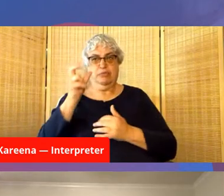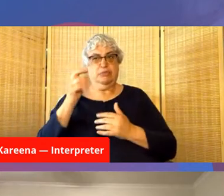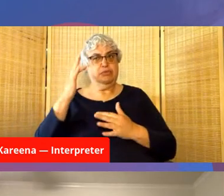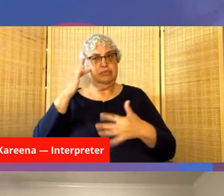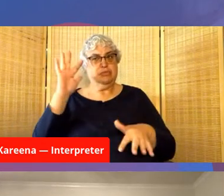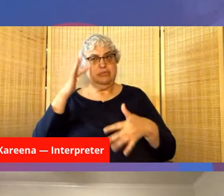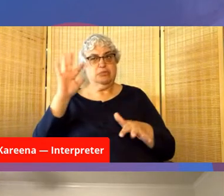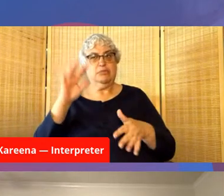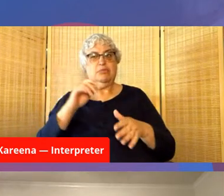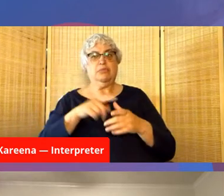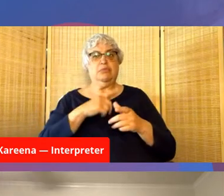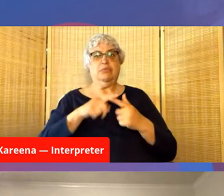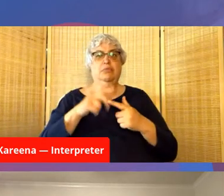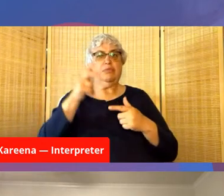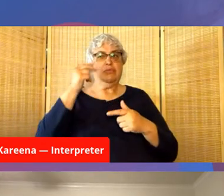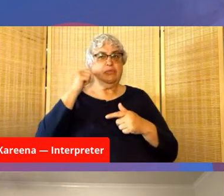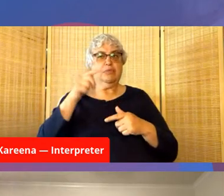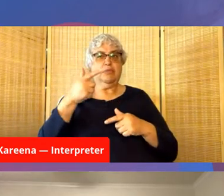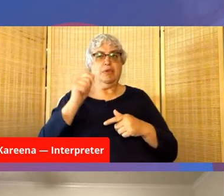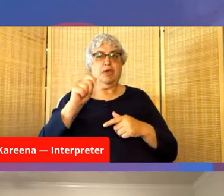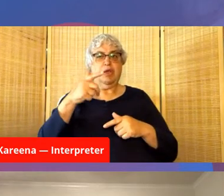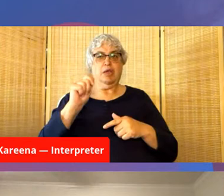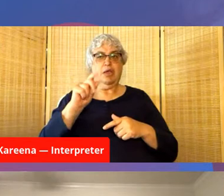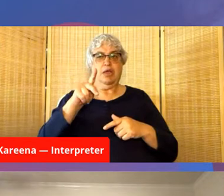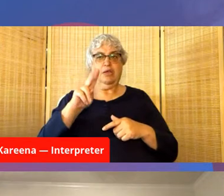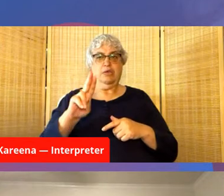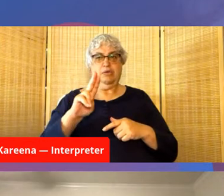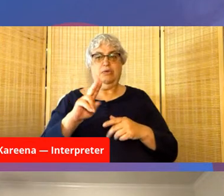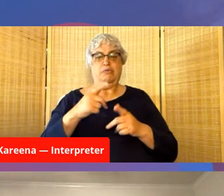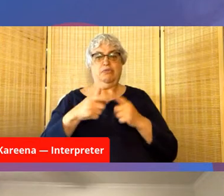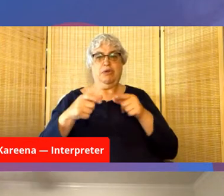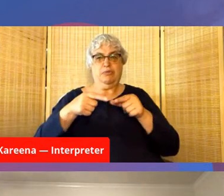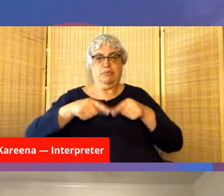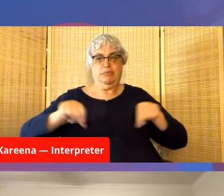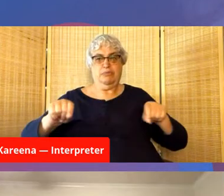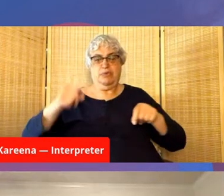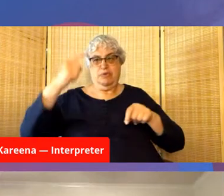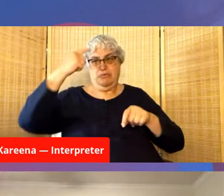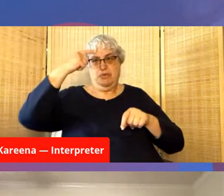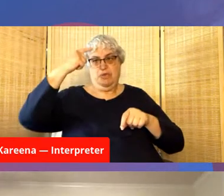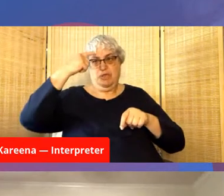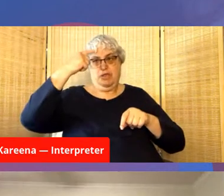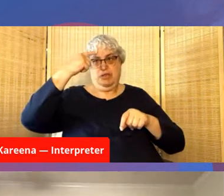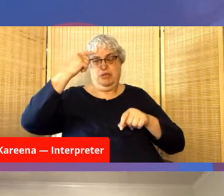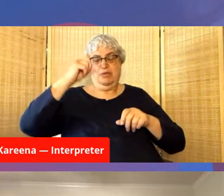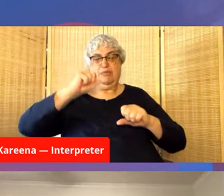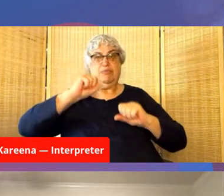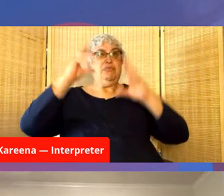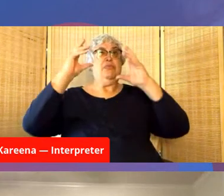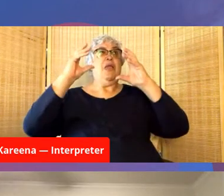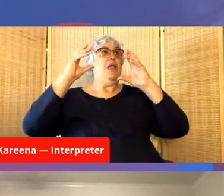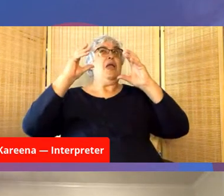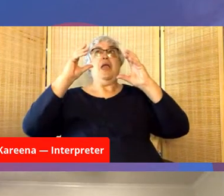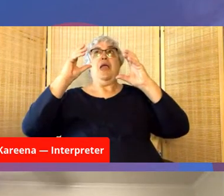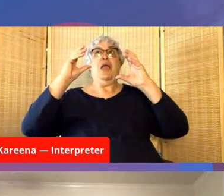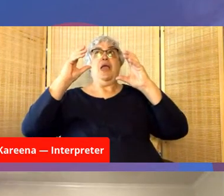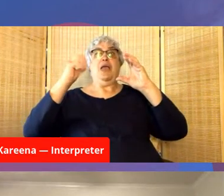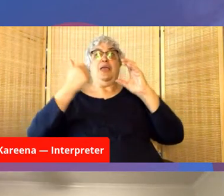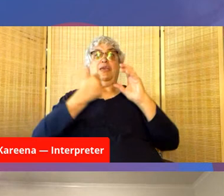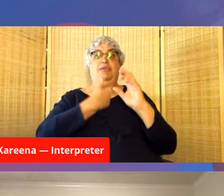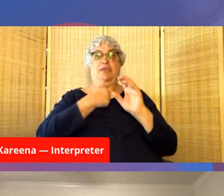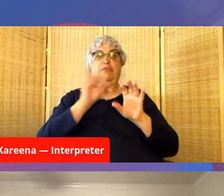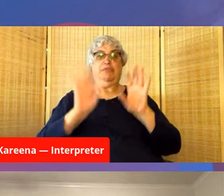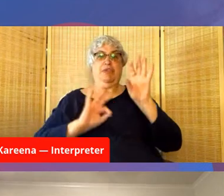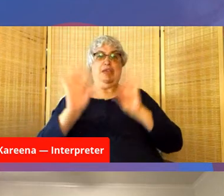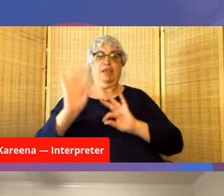noise and listening to the gagaku. Interesting. And whereas their brain completely lit up when they were listening to their self-selected